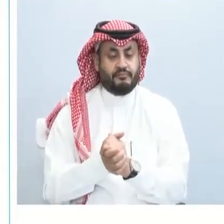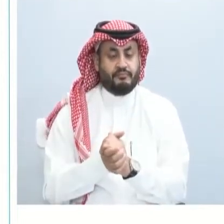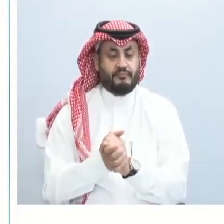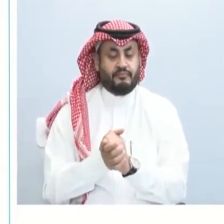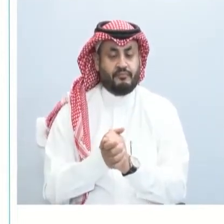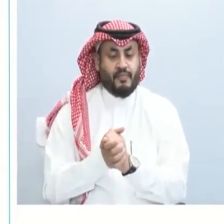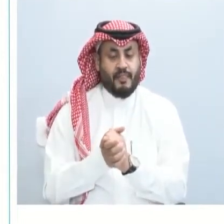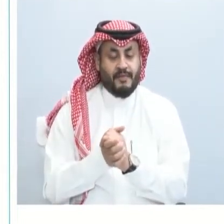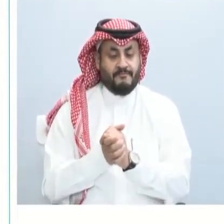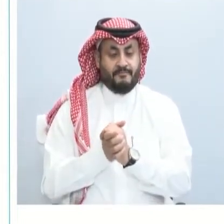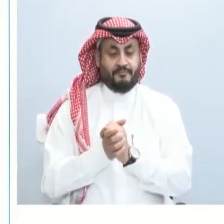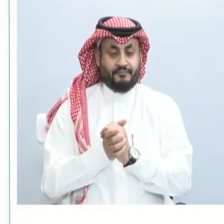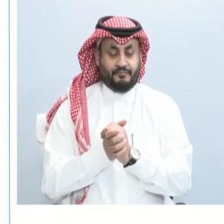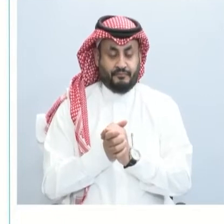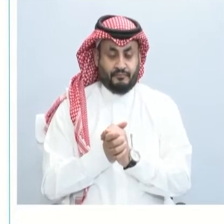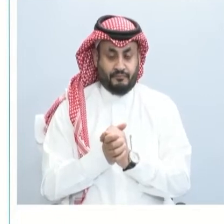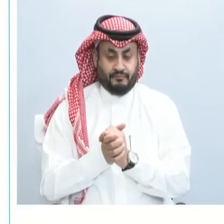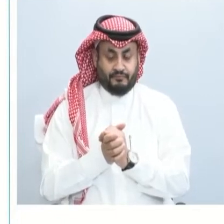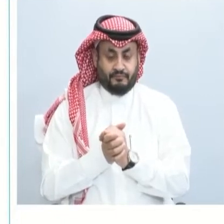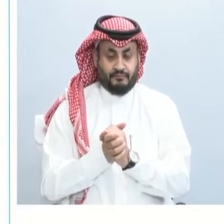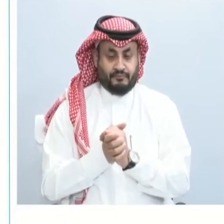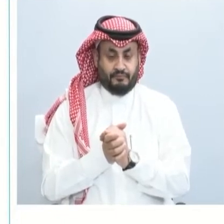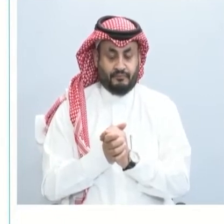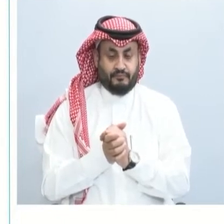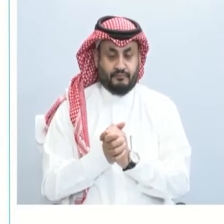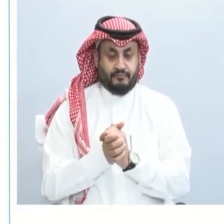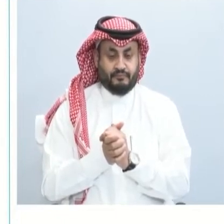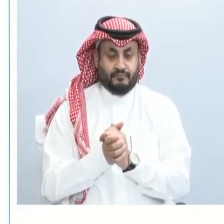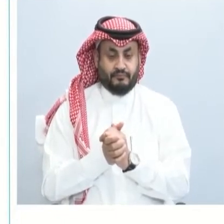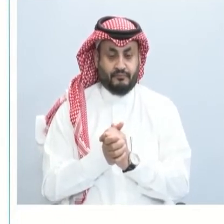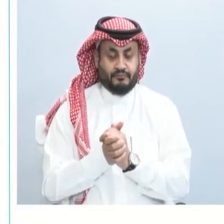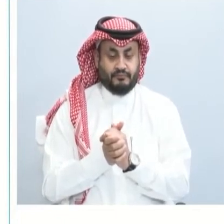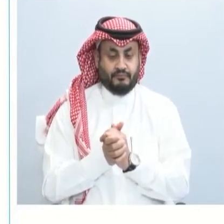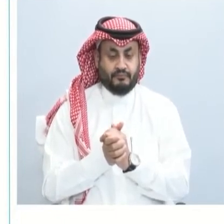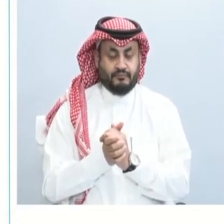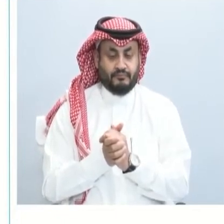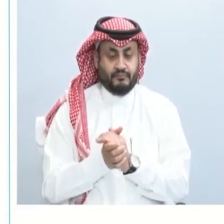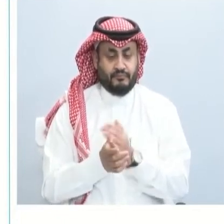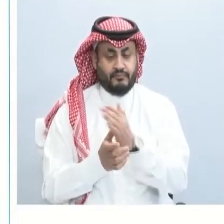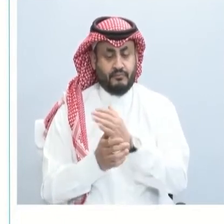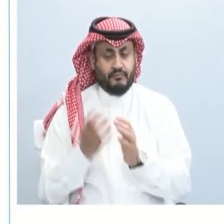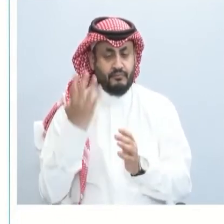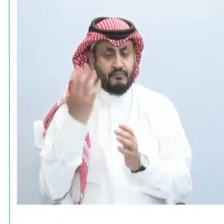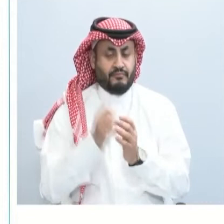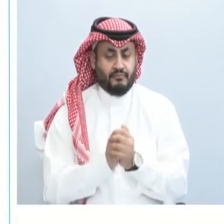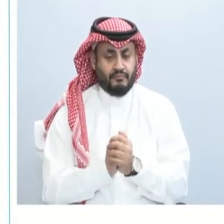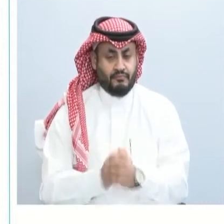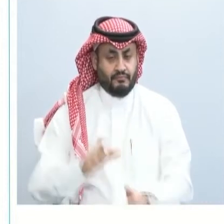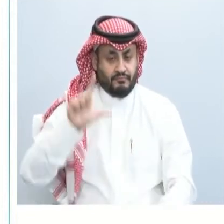the PH letters inside. And for the last one,